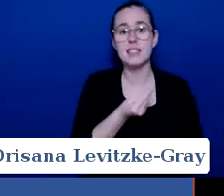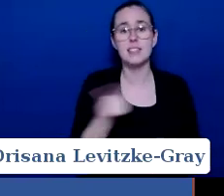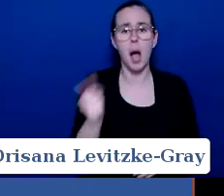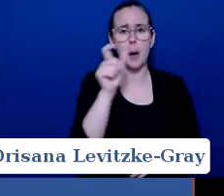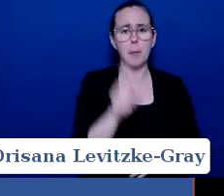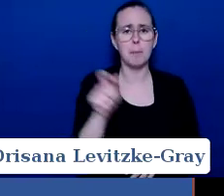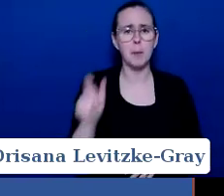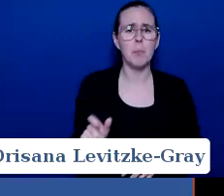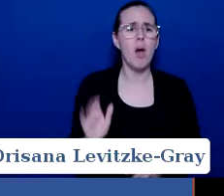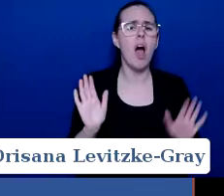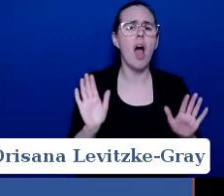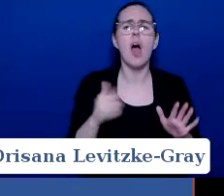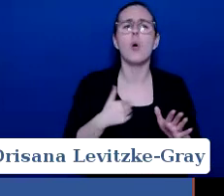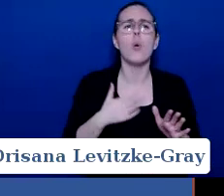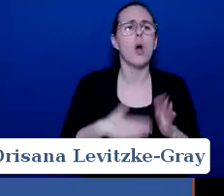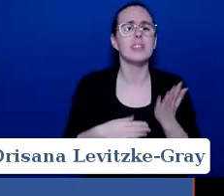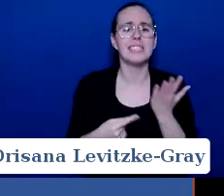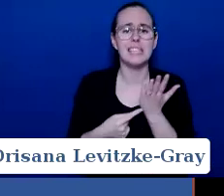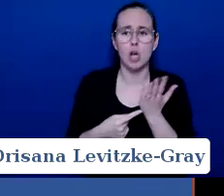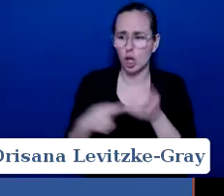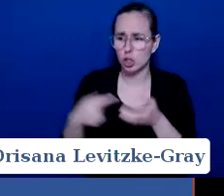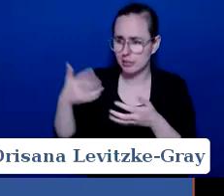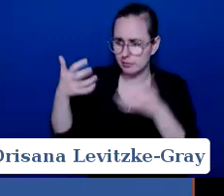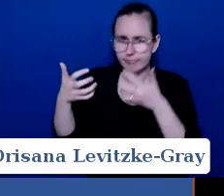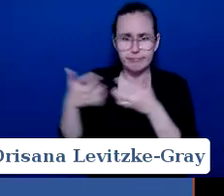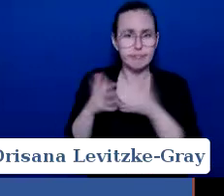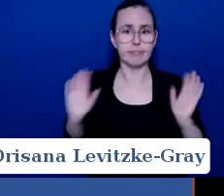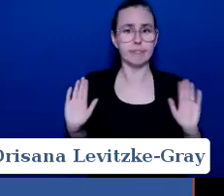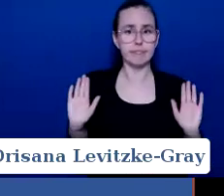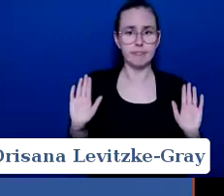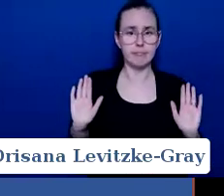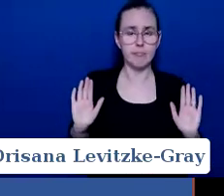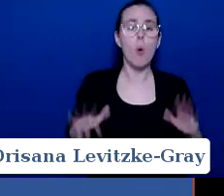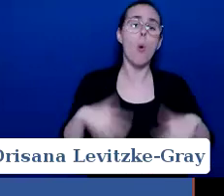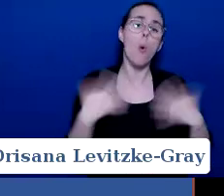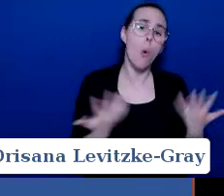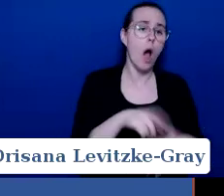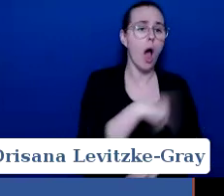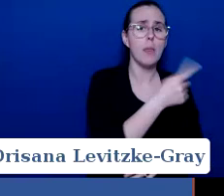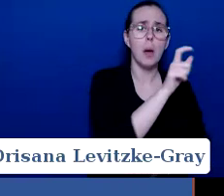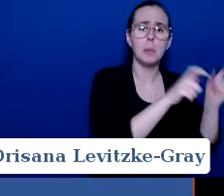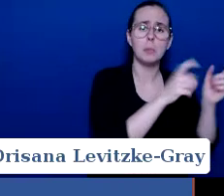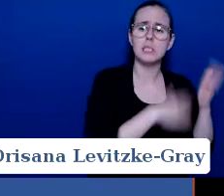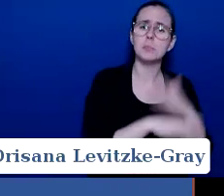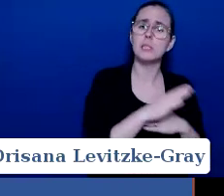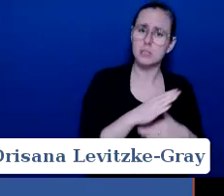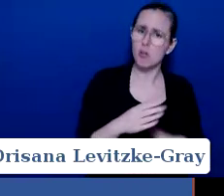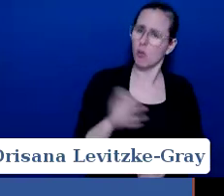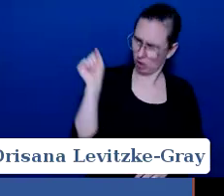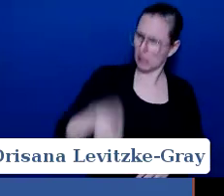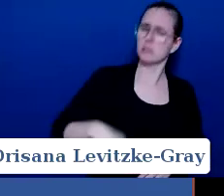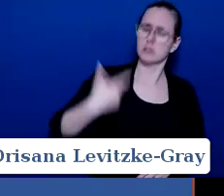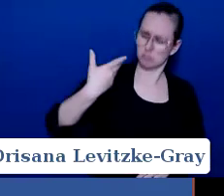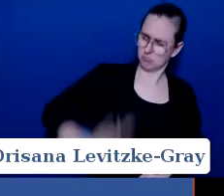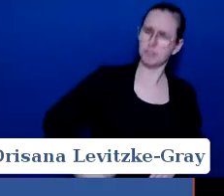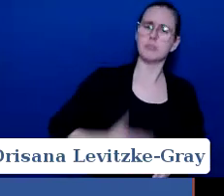many older persons have functioning difficulties, are de facto experiencing disability, but will not self-identify as